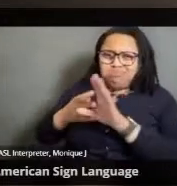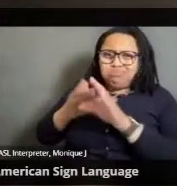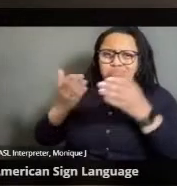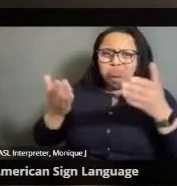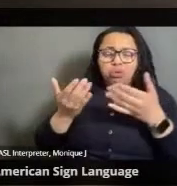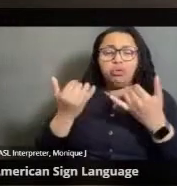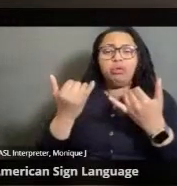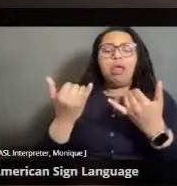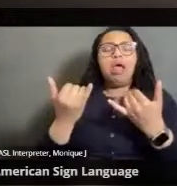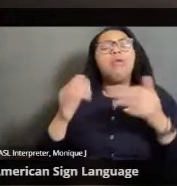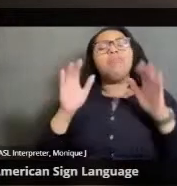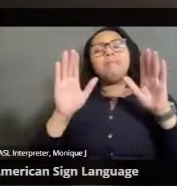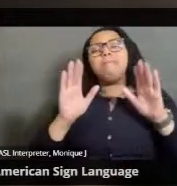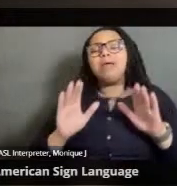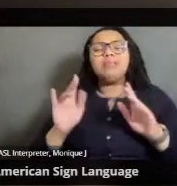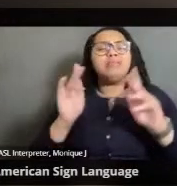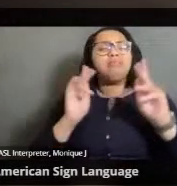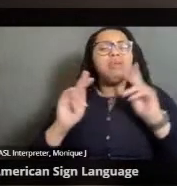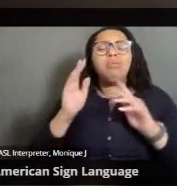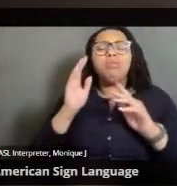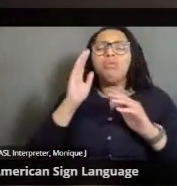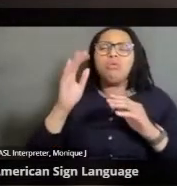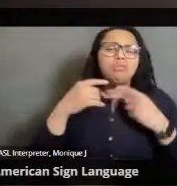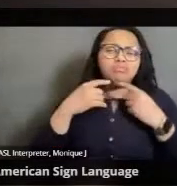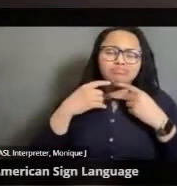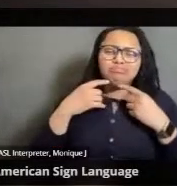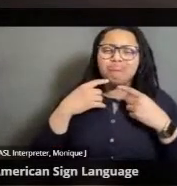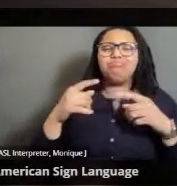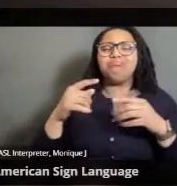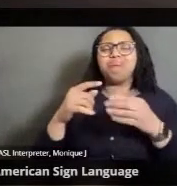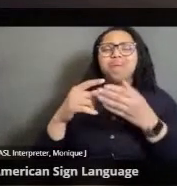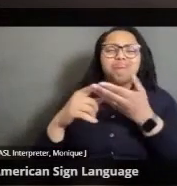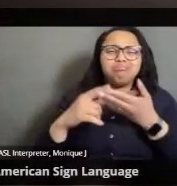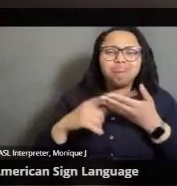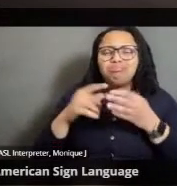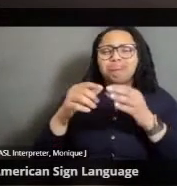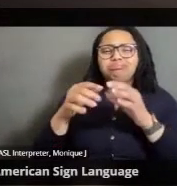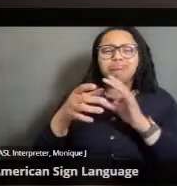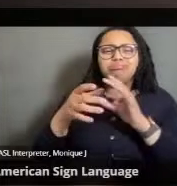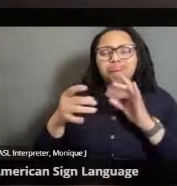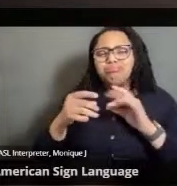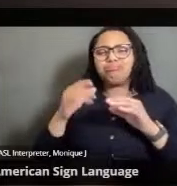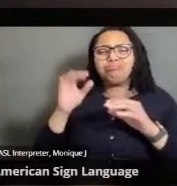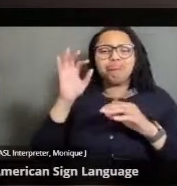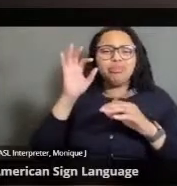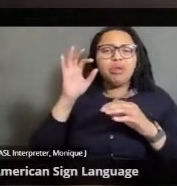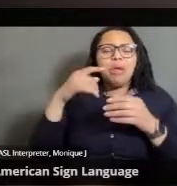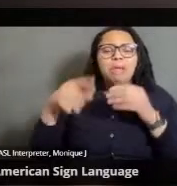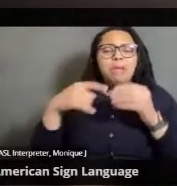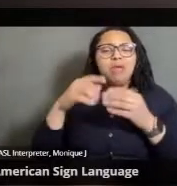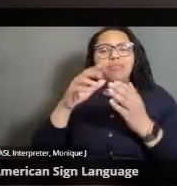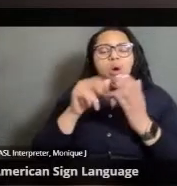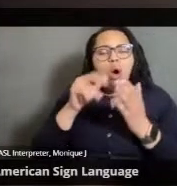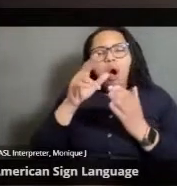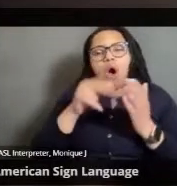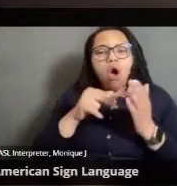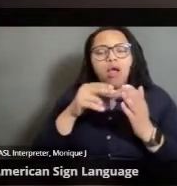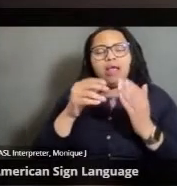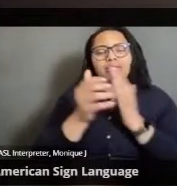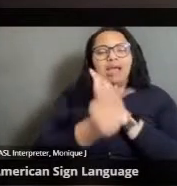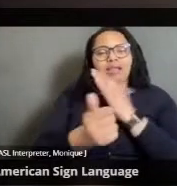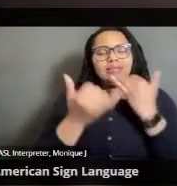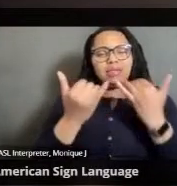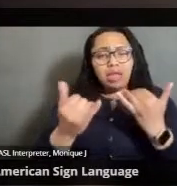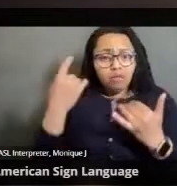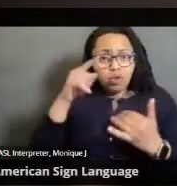amazing testifiers and artists tonight that will be sharing with us, and just so thankful for them for sharing their talents with us and you for being here to